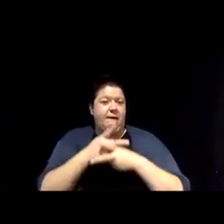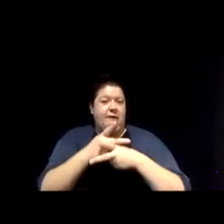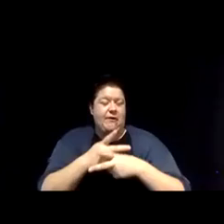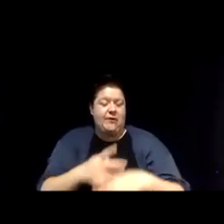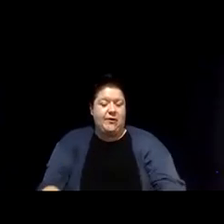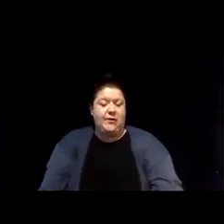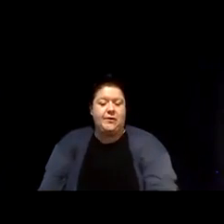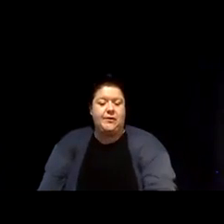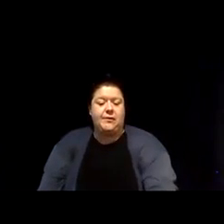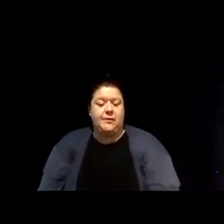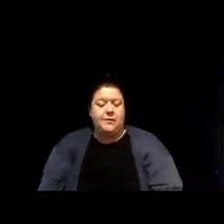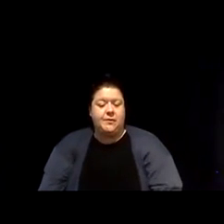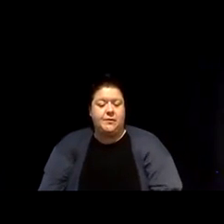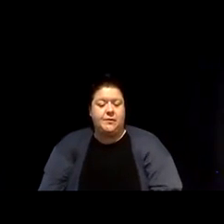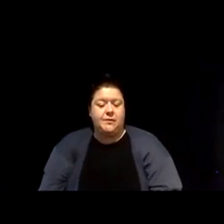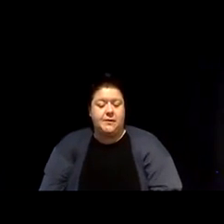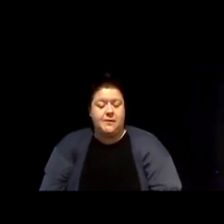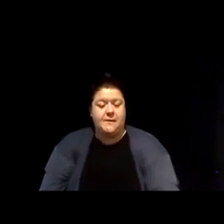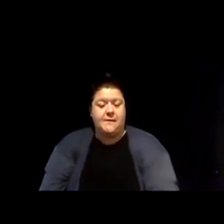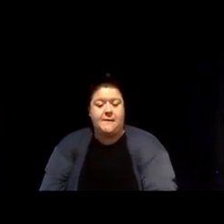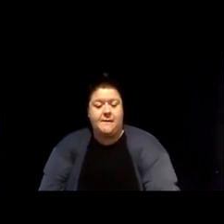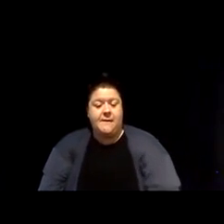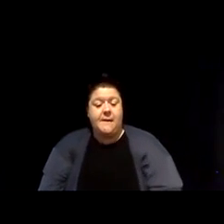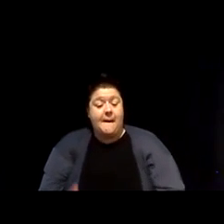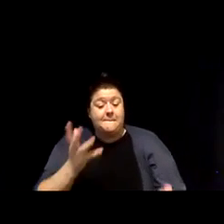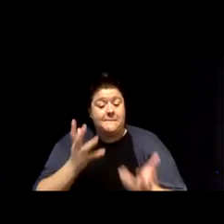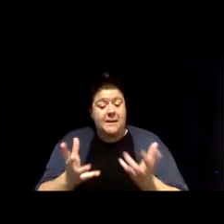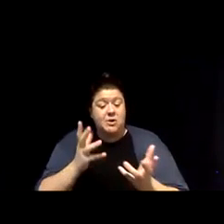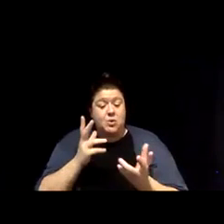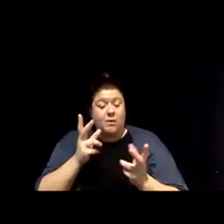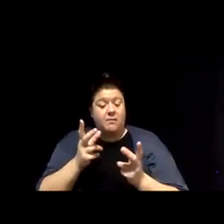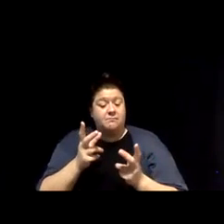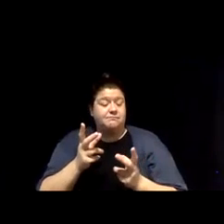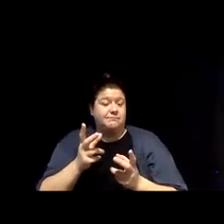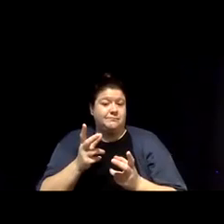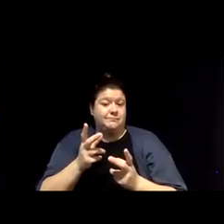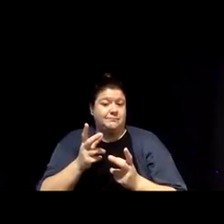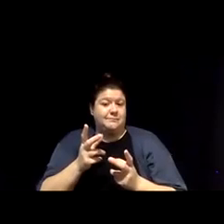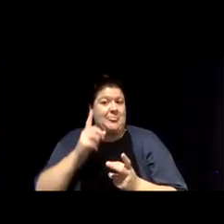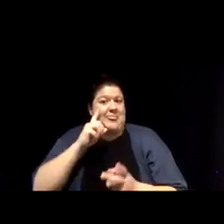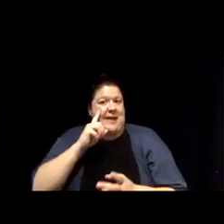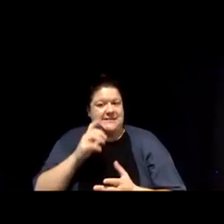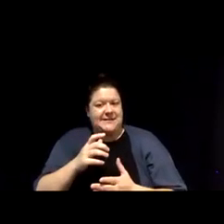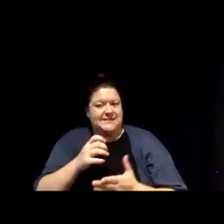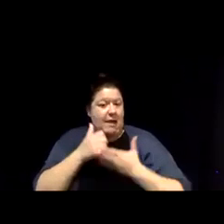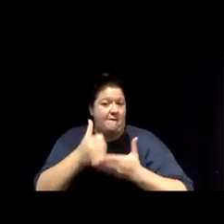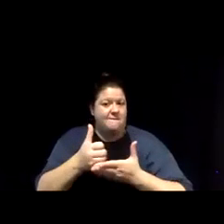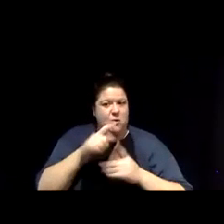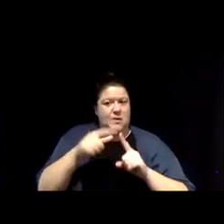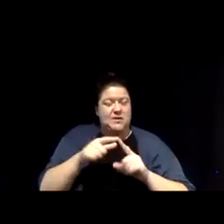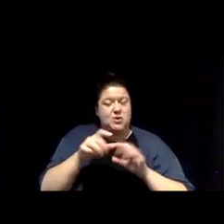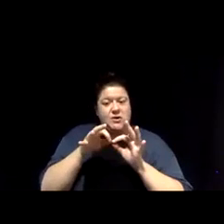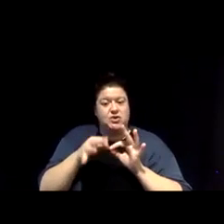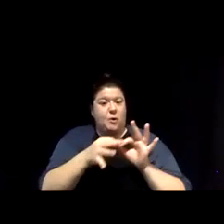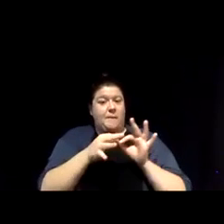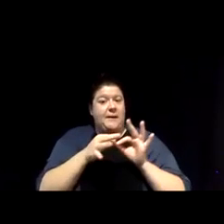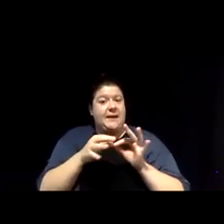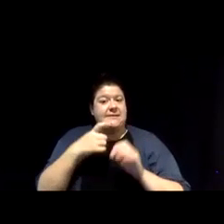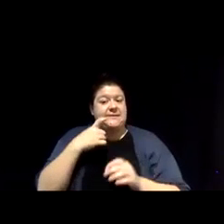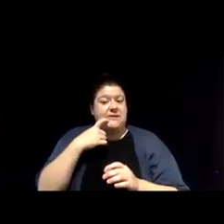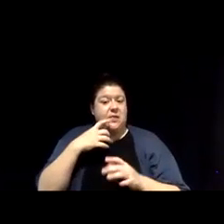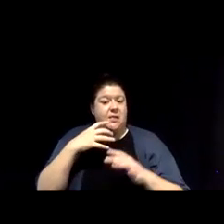which you may find useful if you are interpreting in dental appointments. Please review it, include any terms